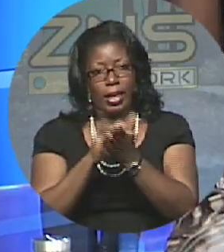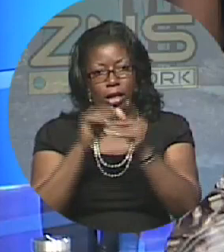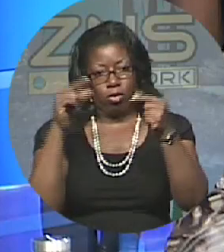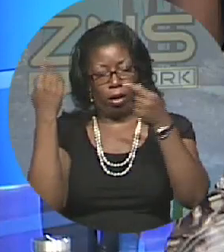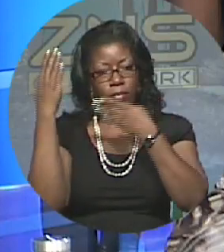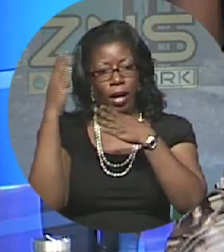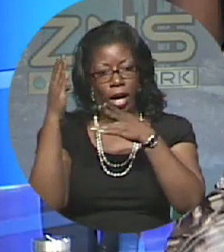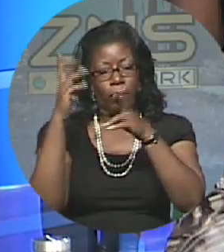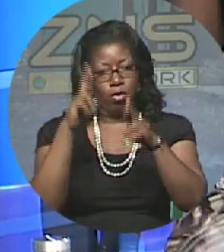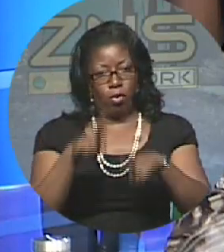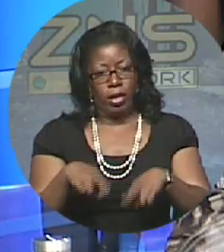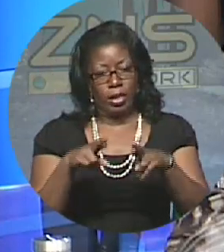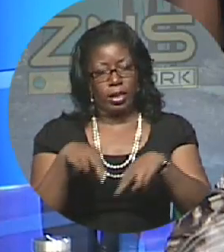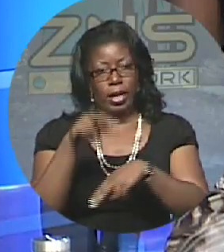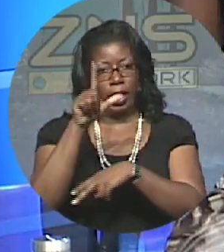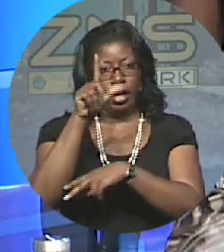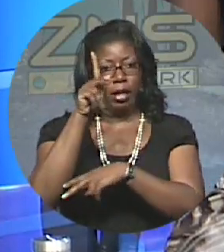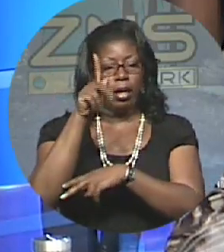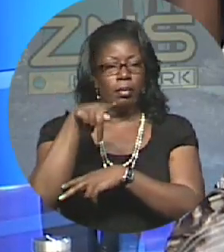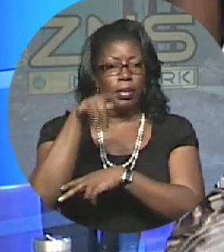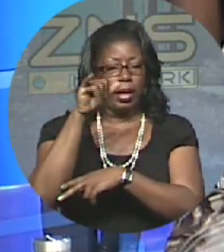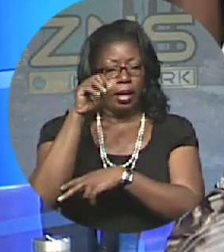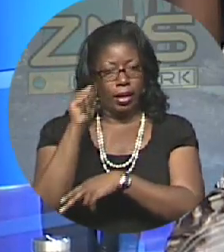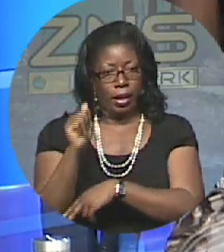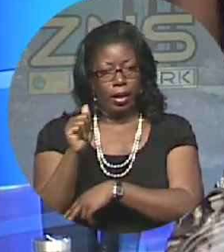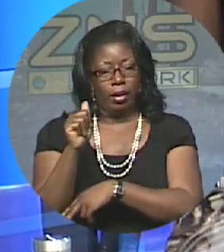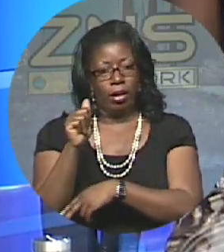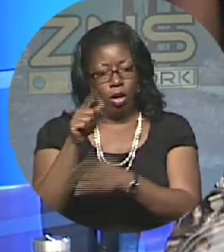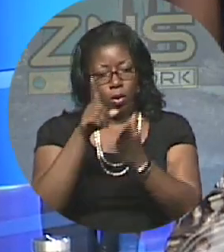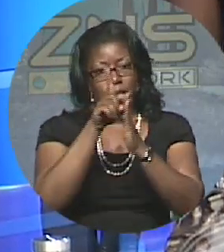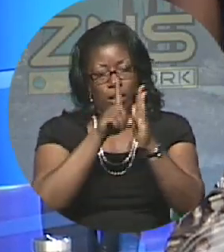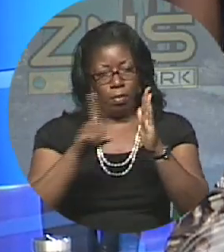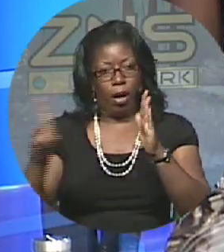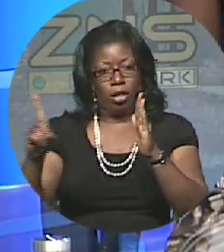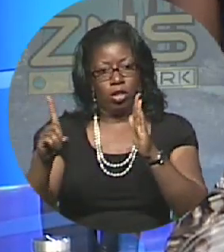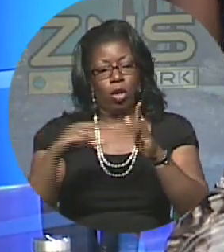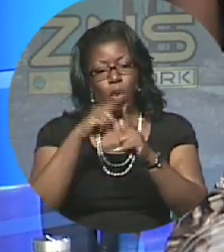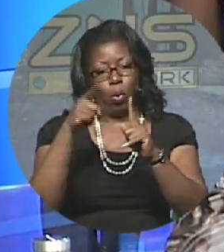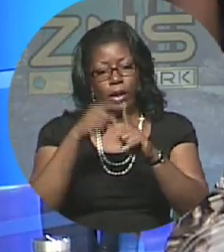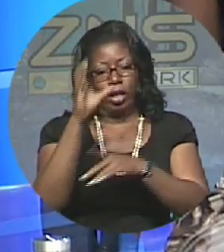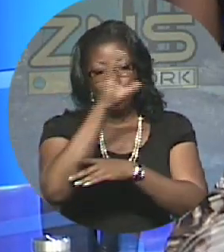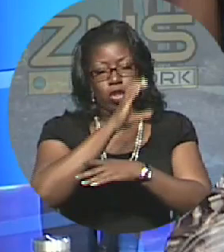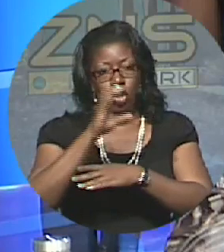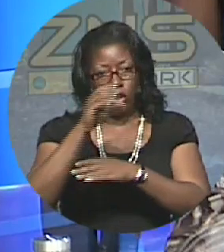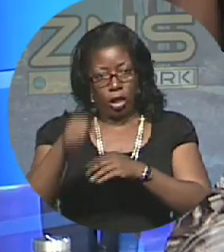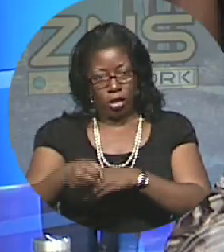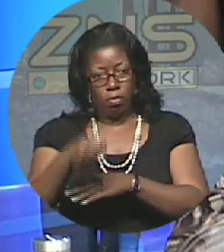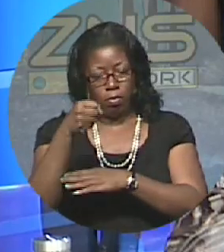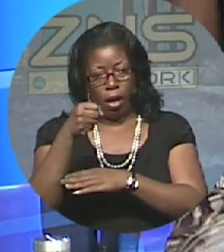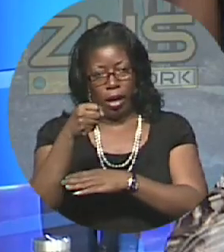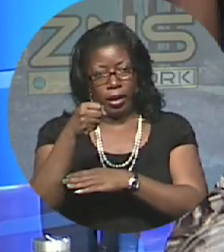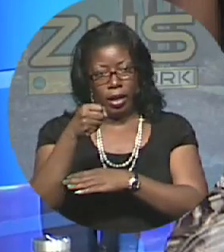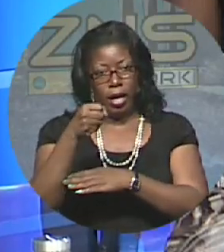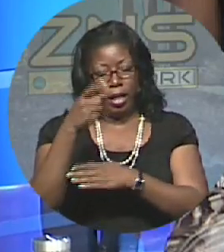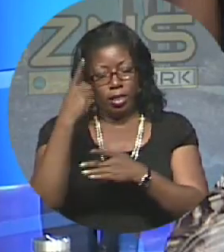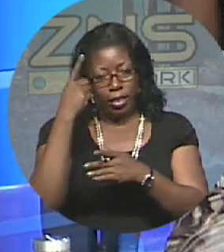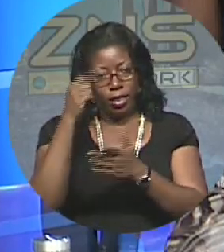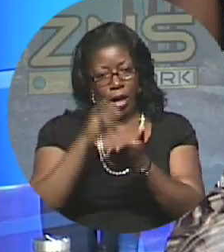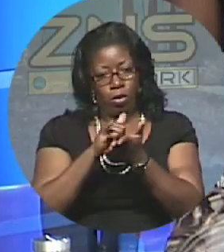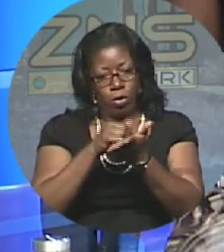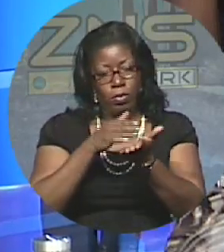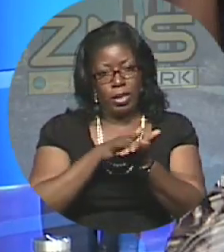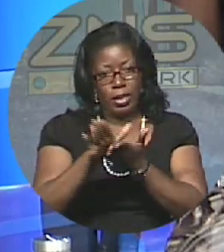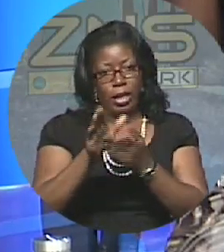Bahama resident was in LPIA's domestic departure lounge when officers searched his luggage, which was earmarked for Exuma, and discovered